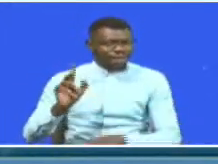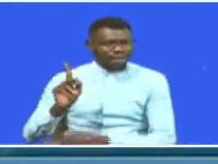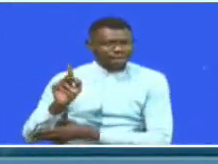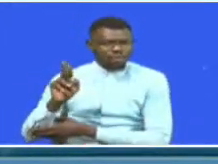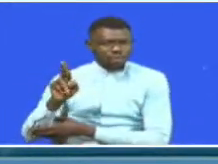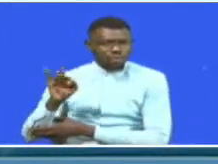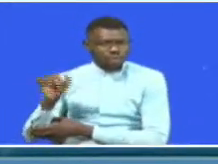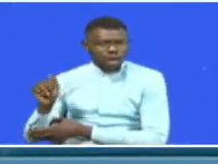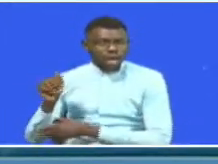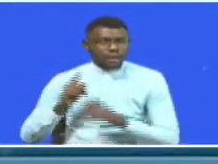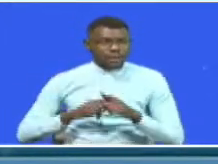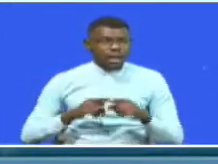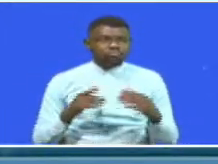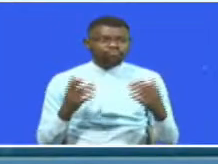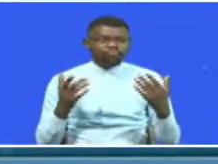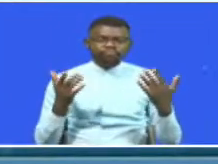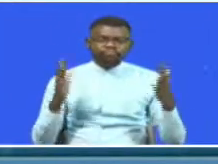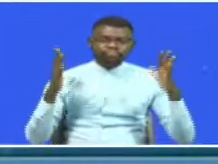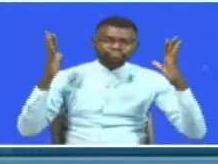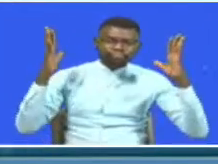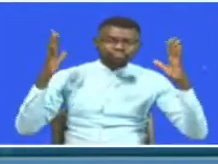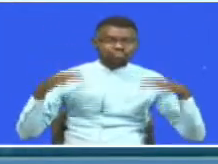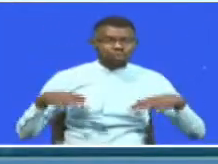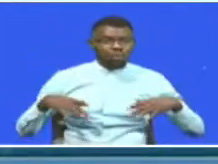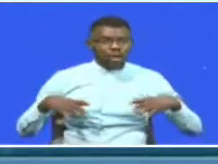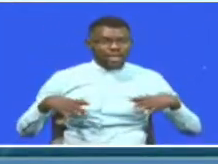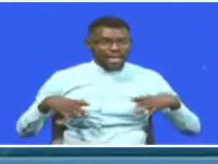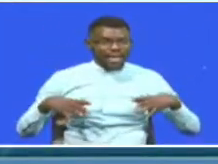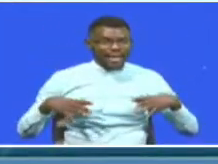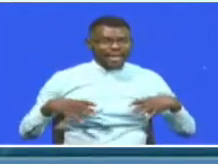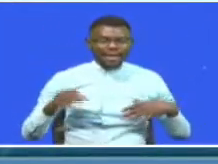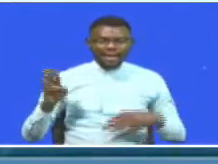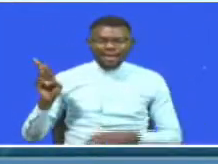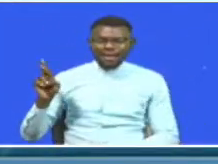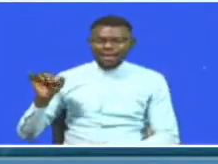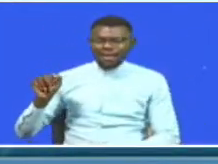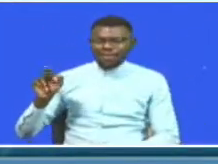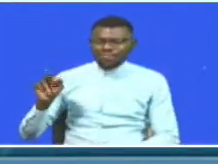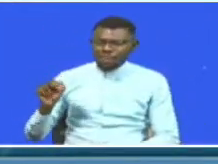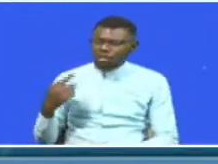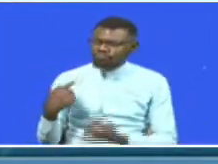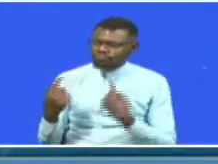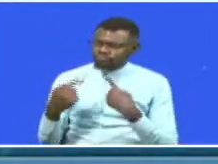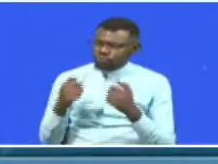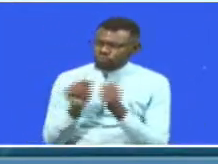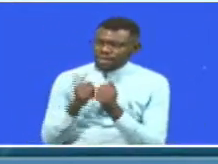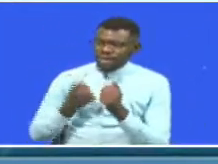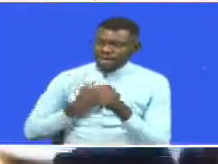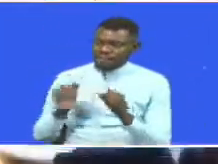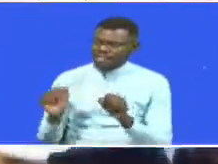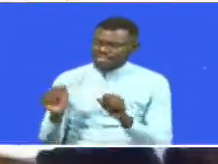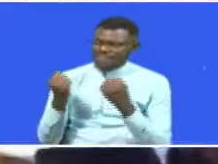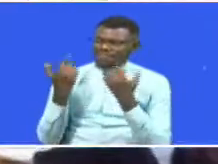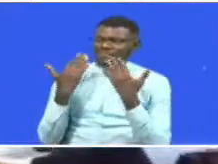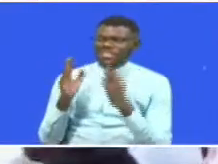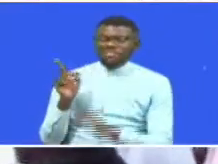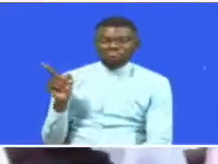practiced during the long December school holiday. Bramwell Bwire spoke to some of the rescued girls for this report.